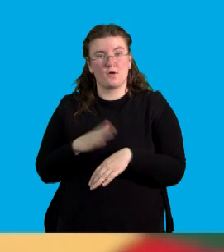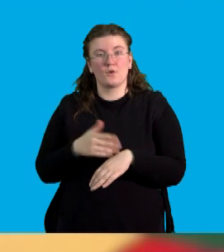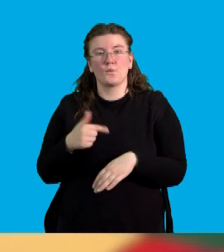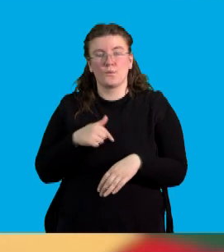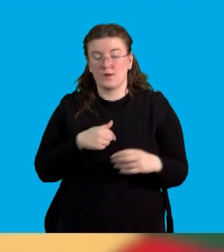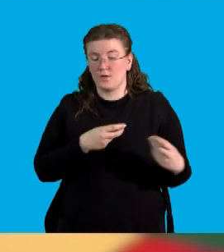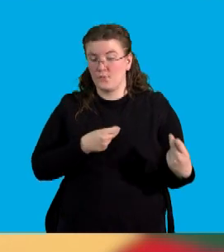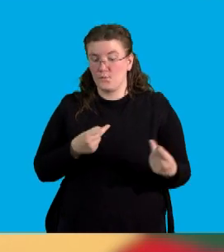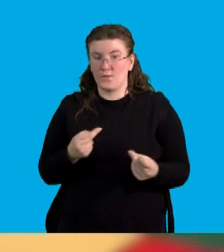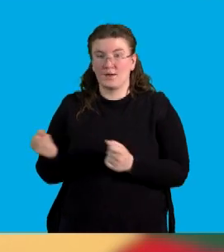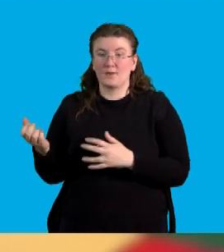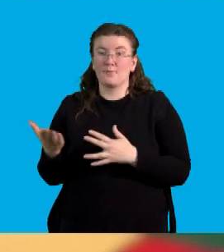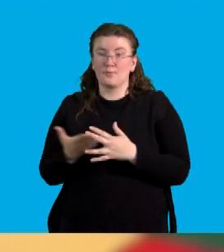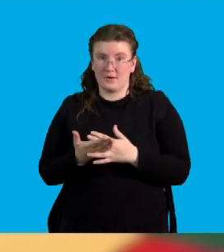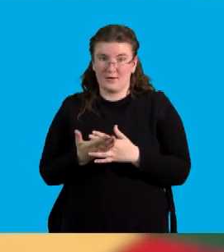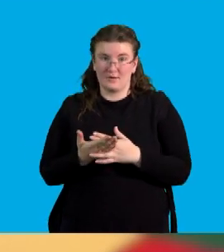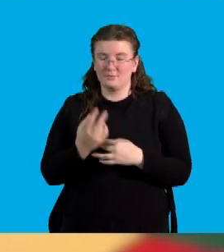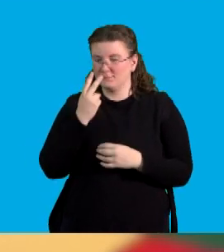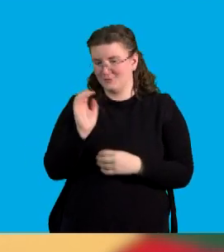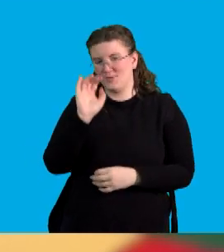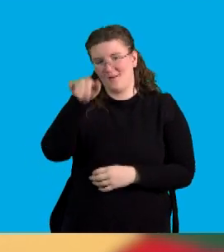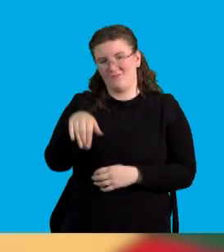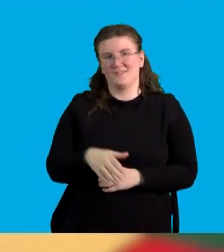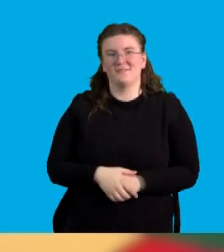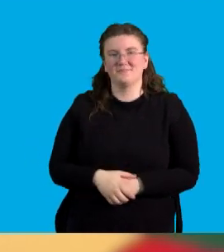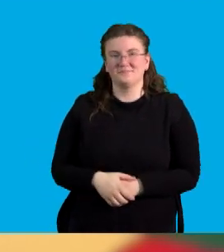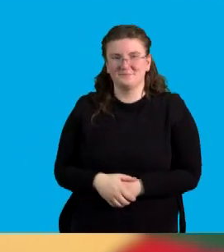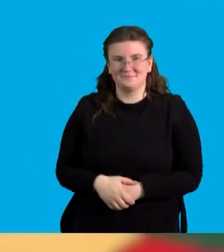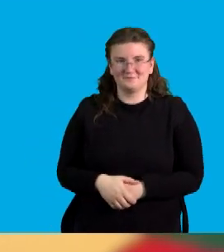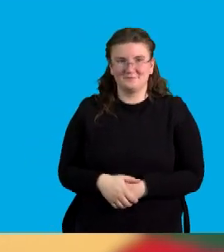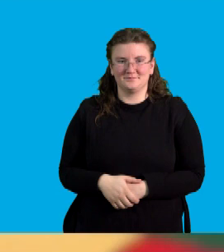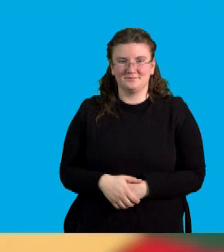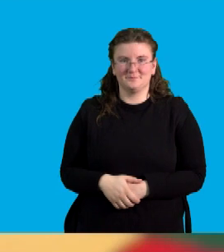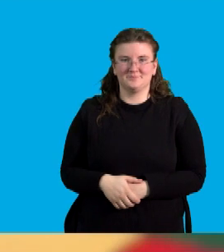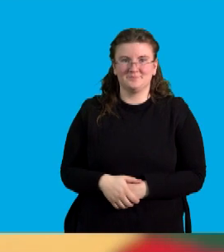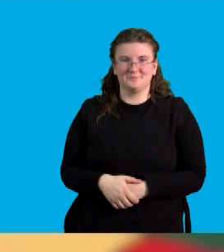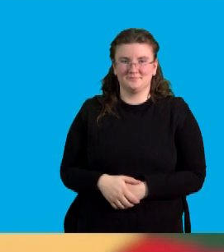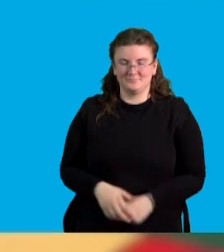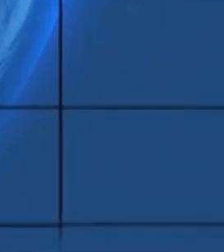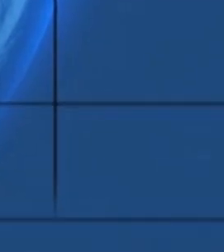moving on to the next concept, we're just going to go for a quick short break, and I will see you just after this.